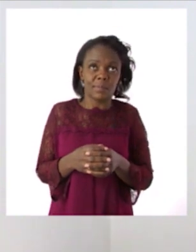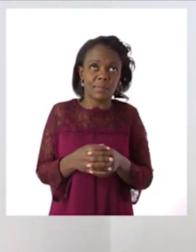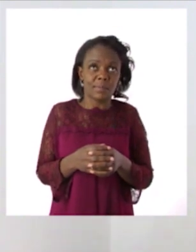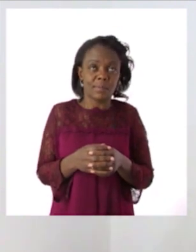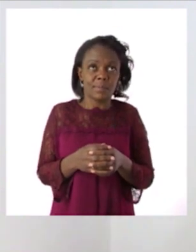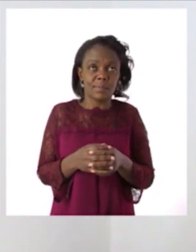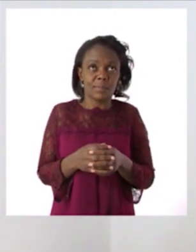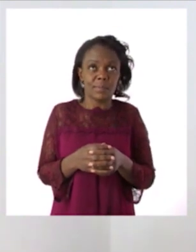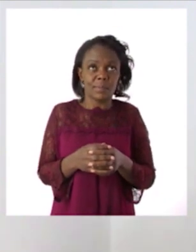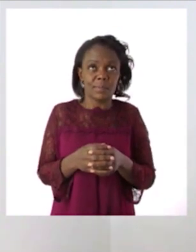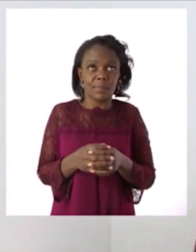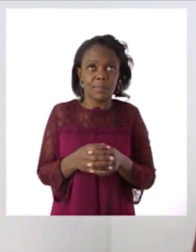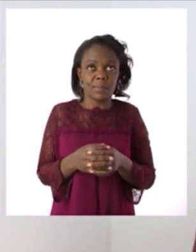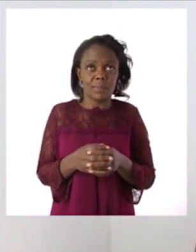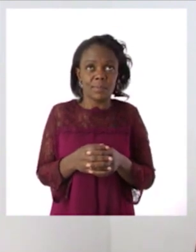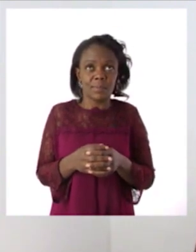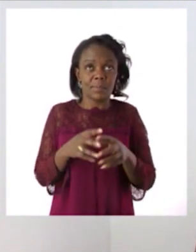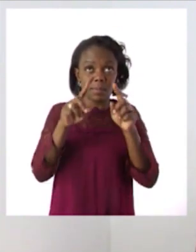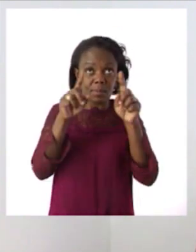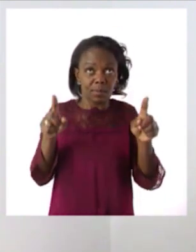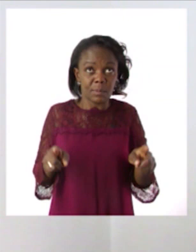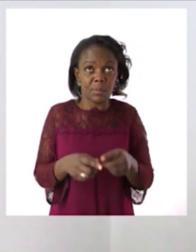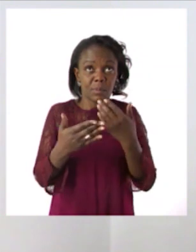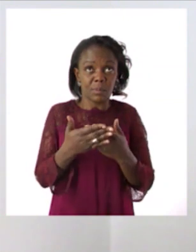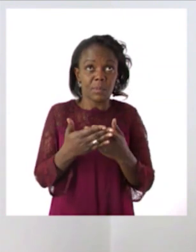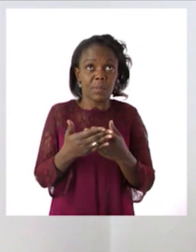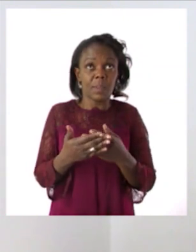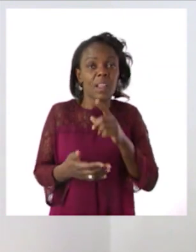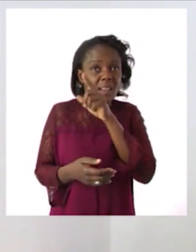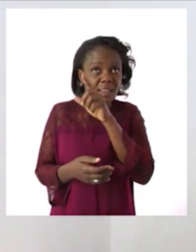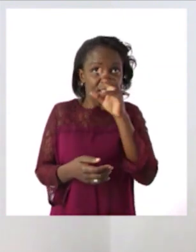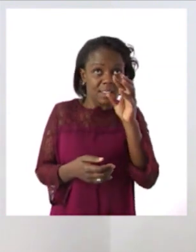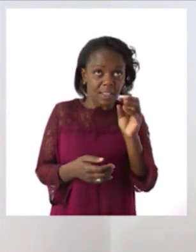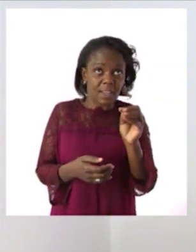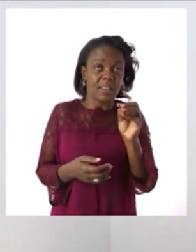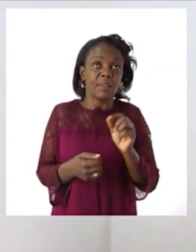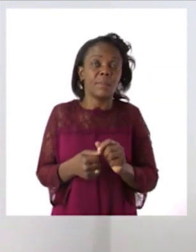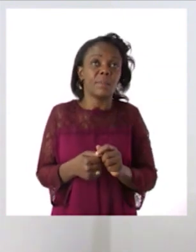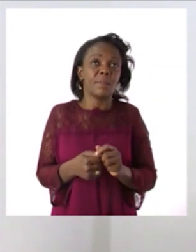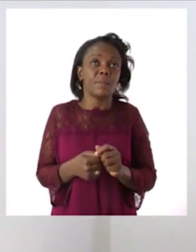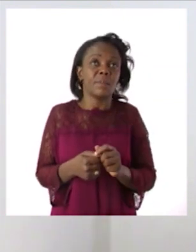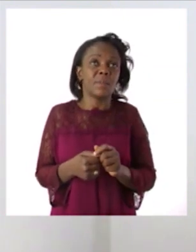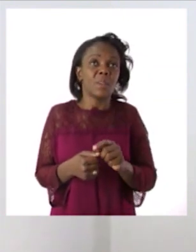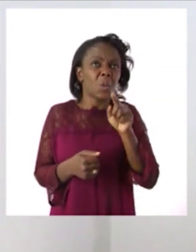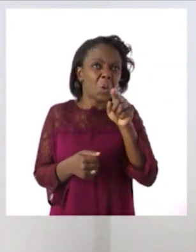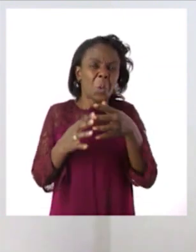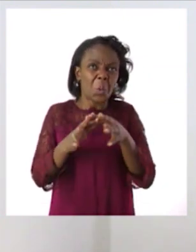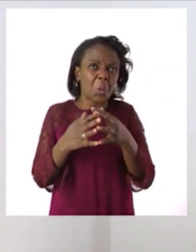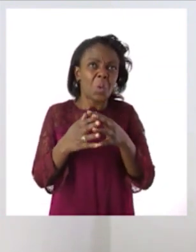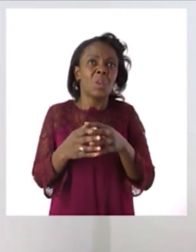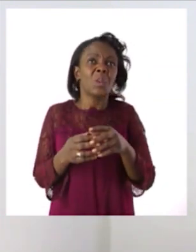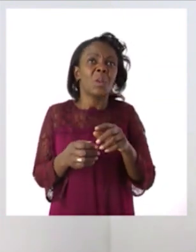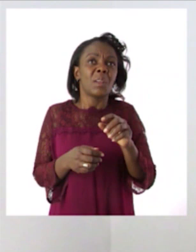So now to unscramble it, the picture here, they say it is a 10. It should be a 10. So how do I